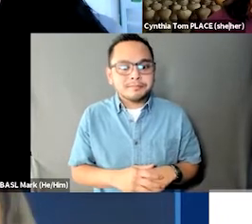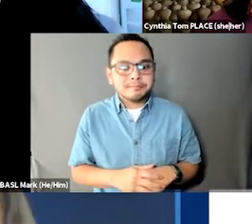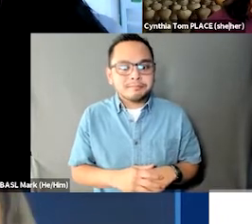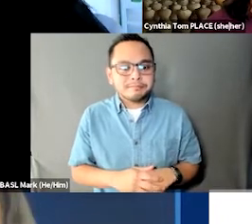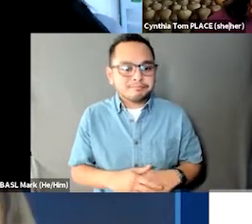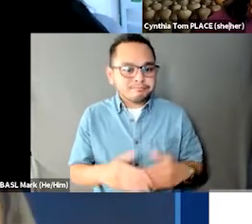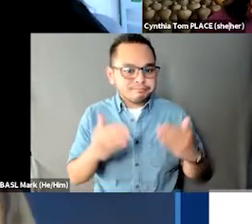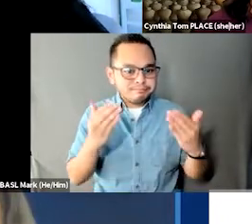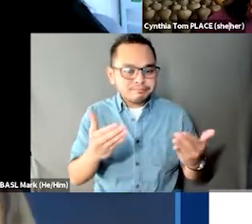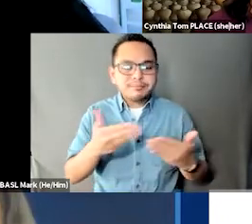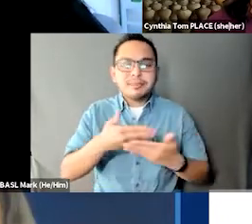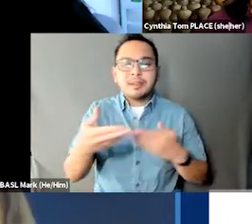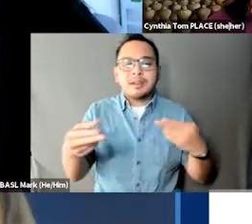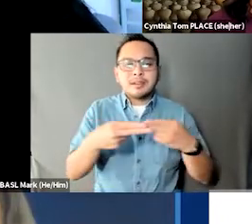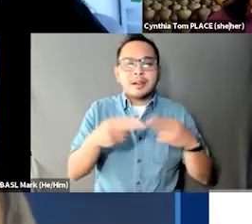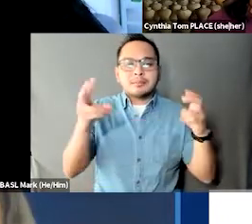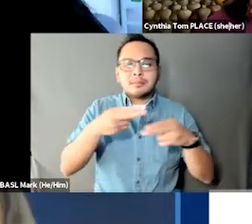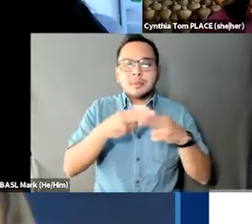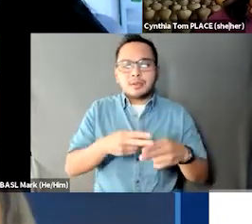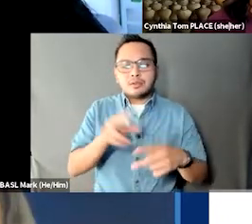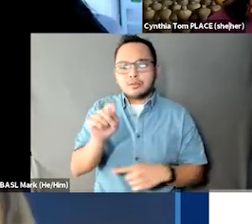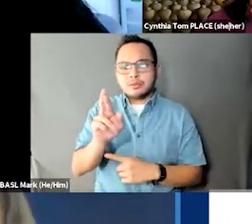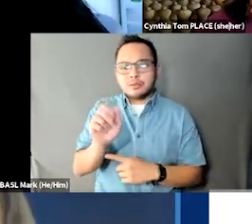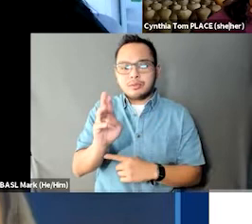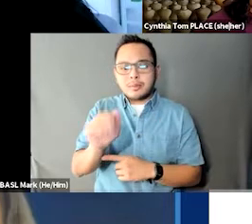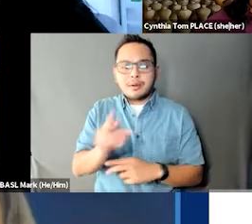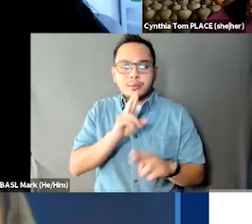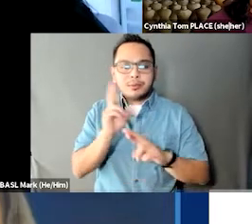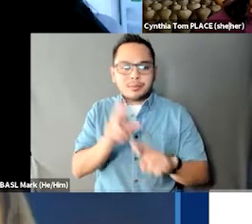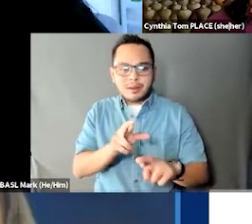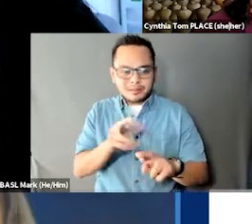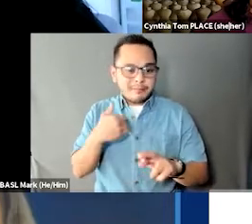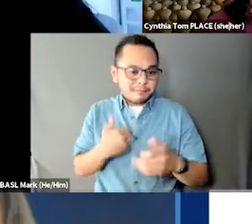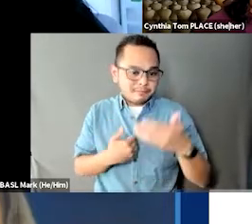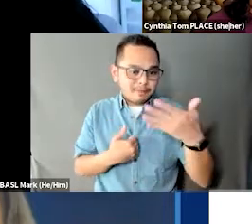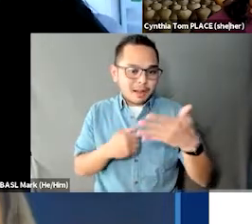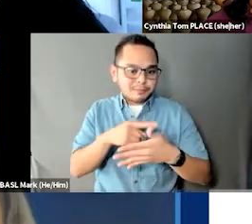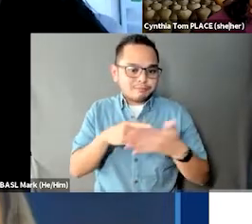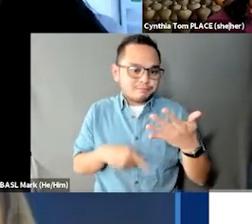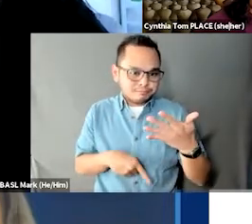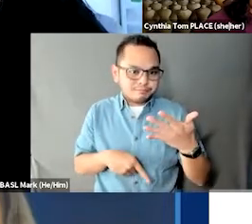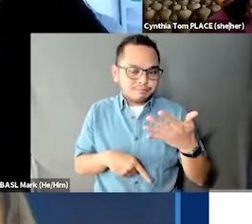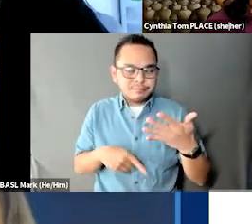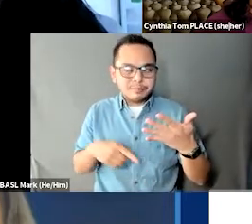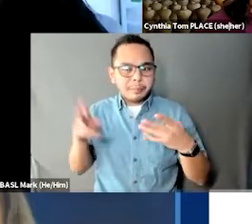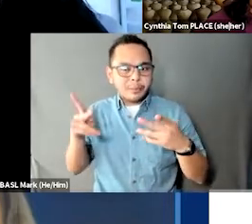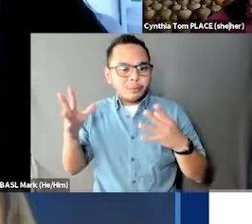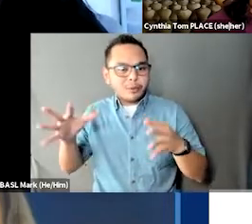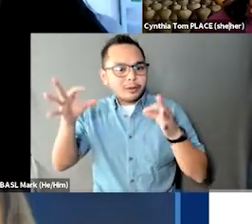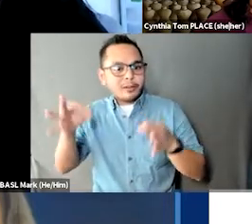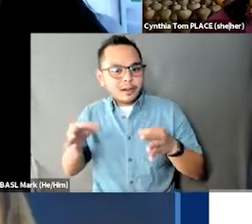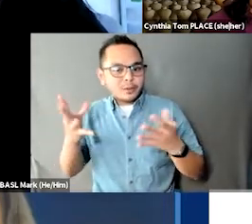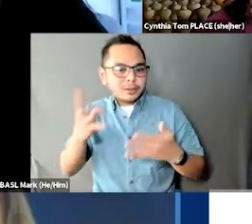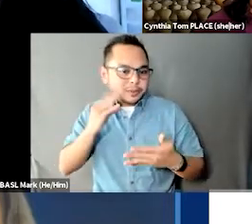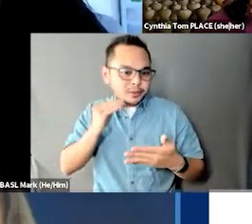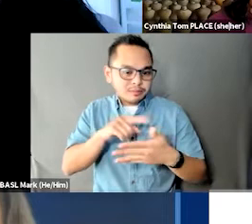So in this slide, it's titled Trauma Responses, and there are 5 different responses that they have deemed that you experience. It's either